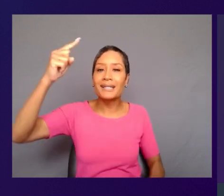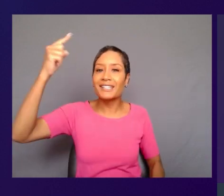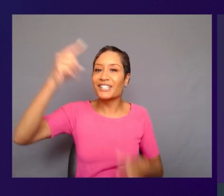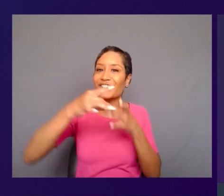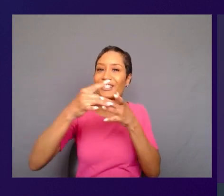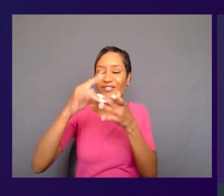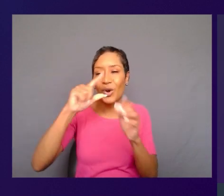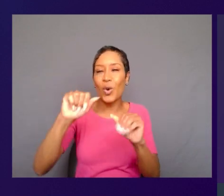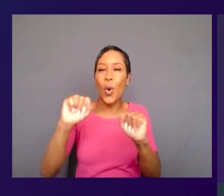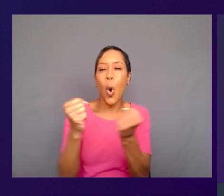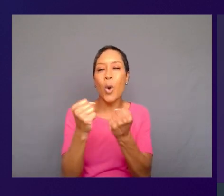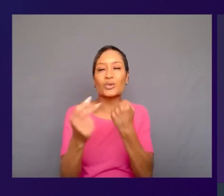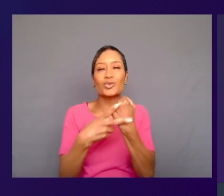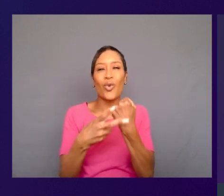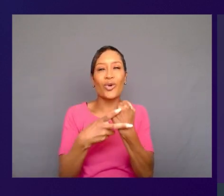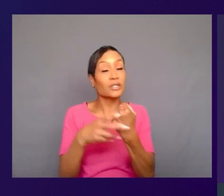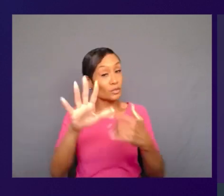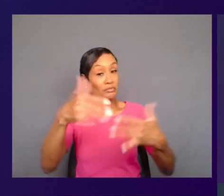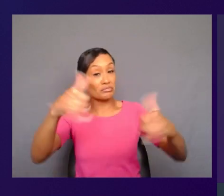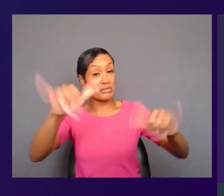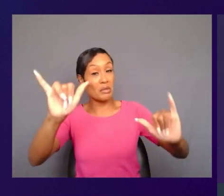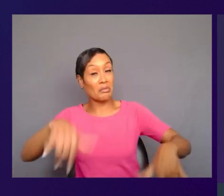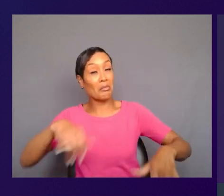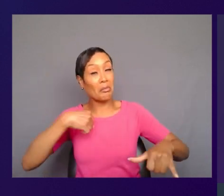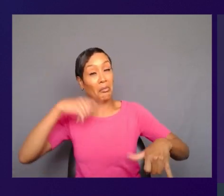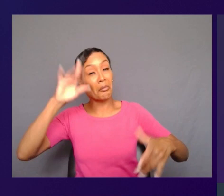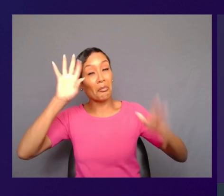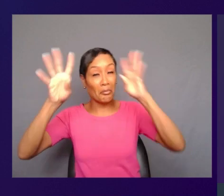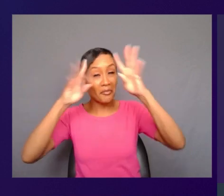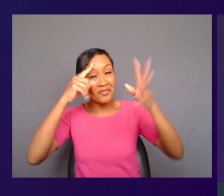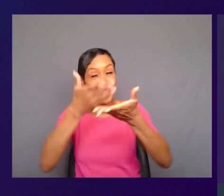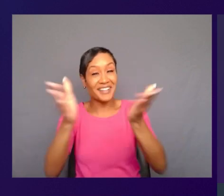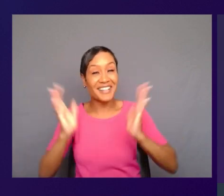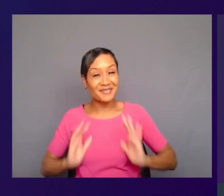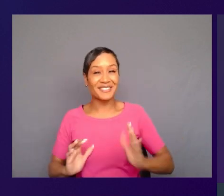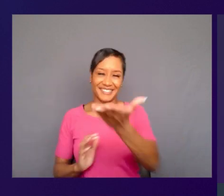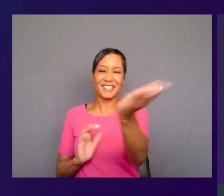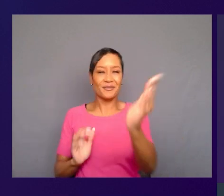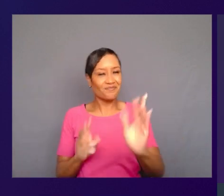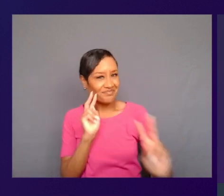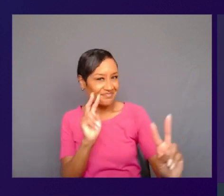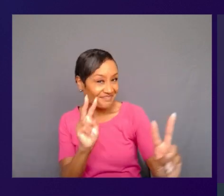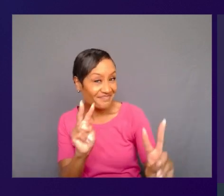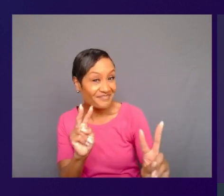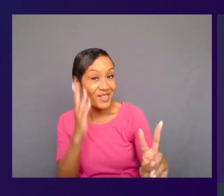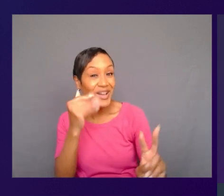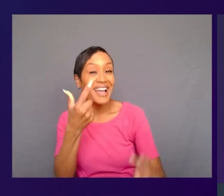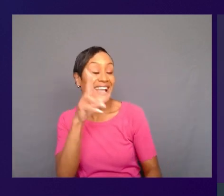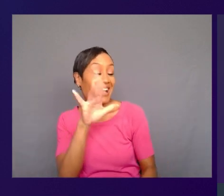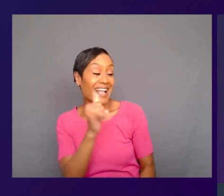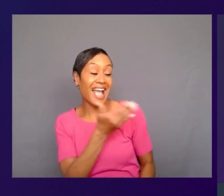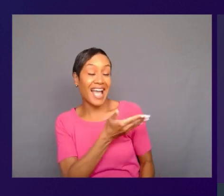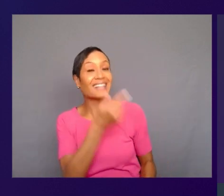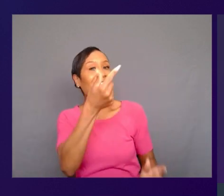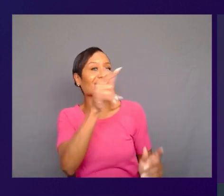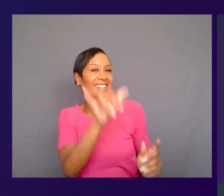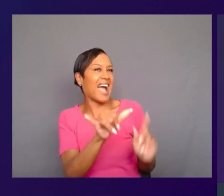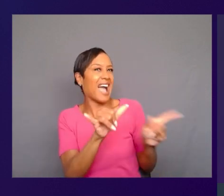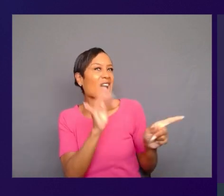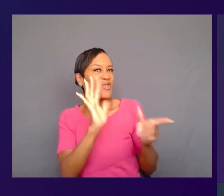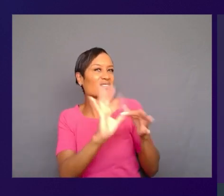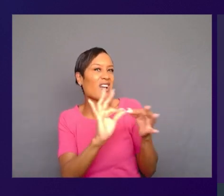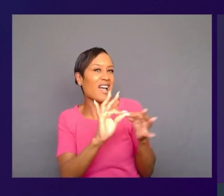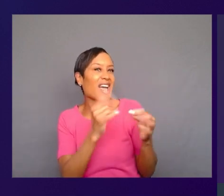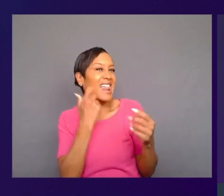services. And we still continue to innovate on behalf of our customers, you. Stay tuned, because Guy here will talk about some of our latest launches in the